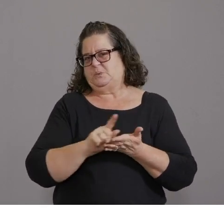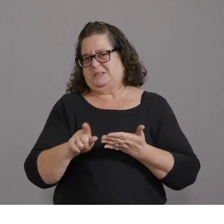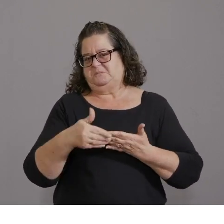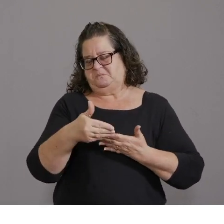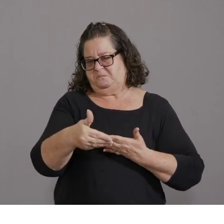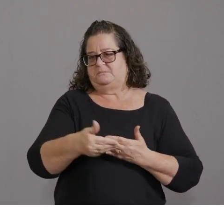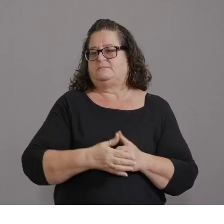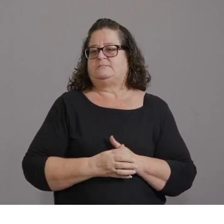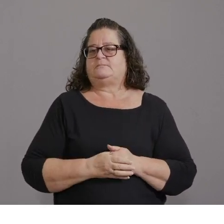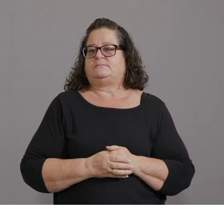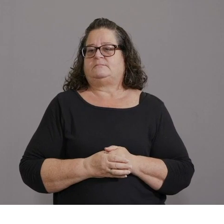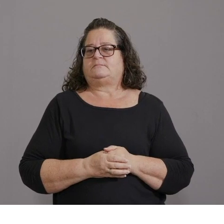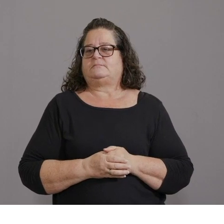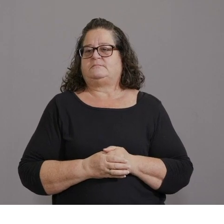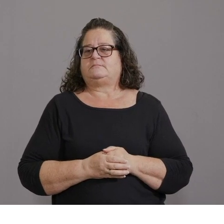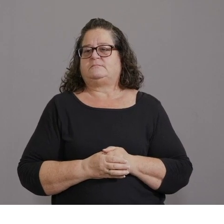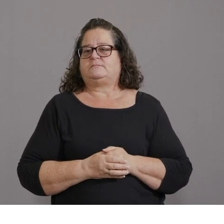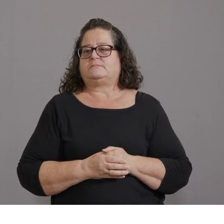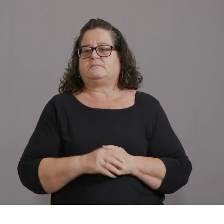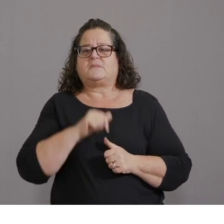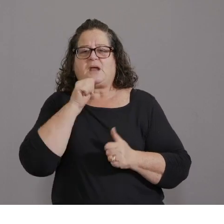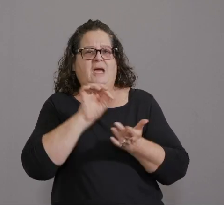them until we've heard that they have